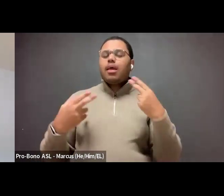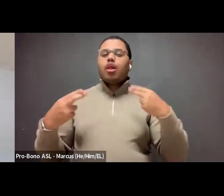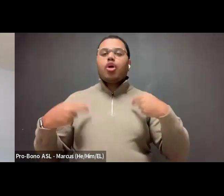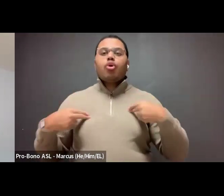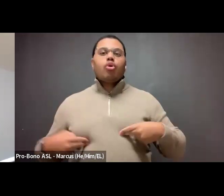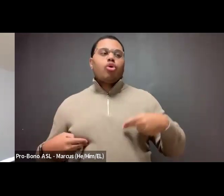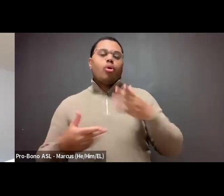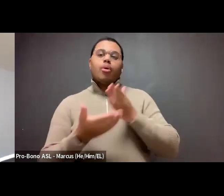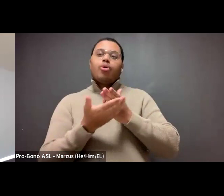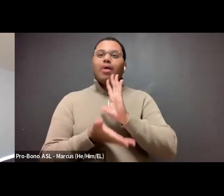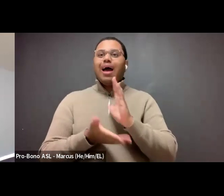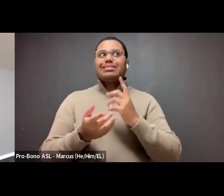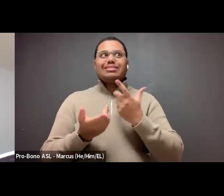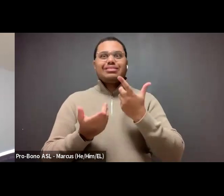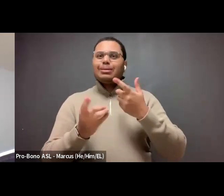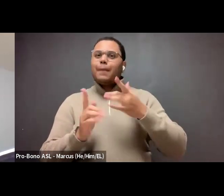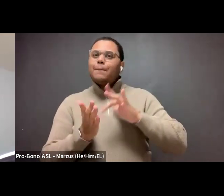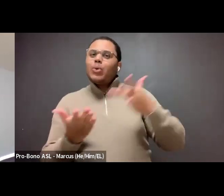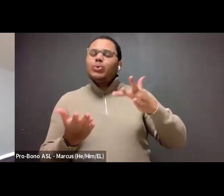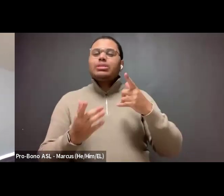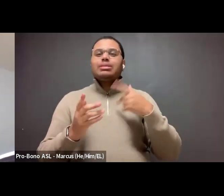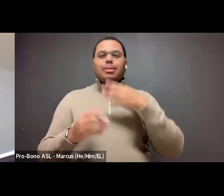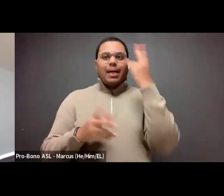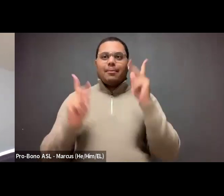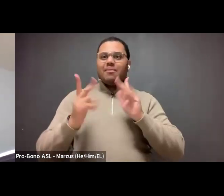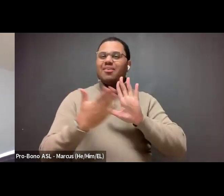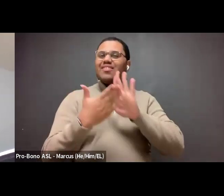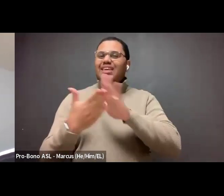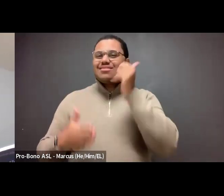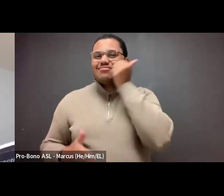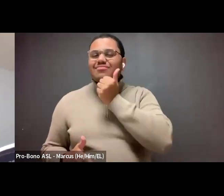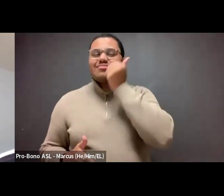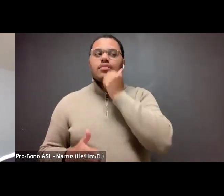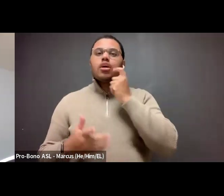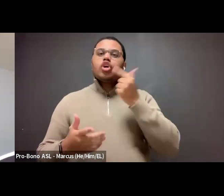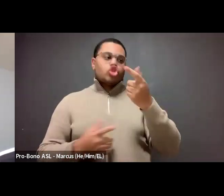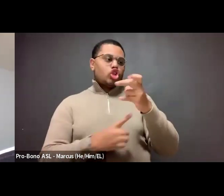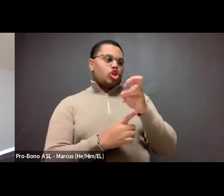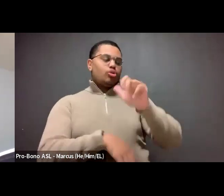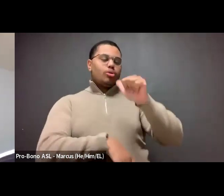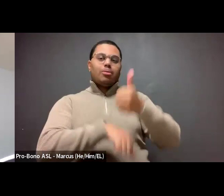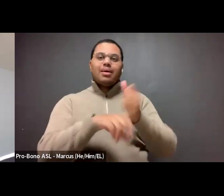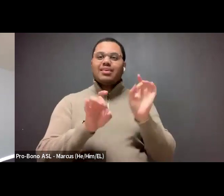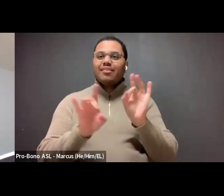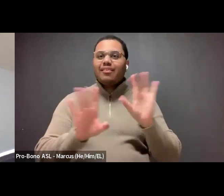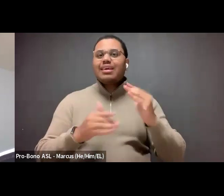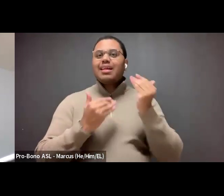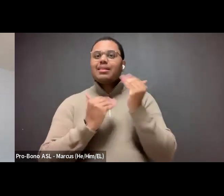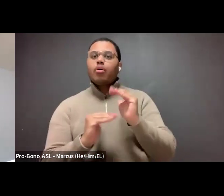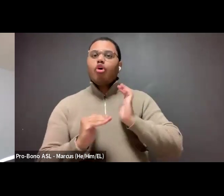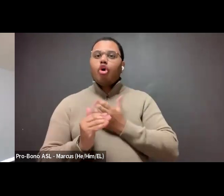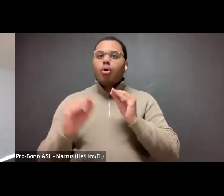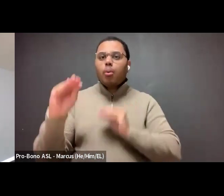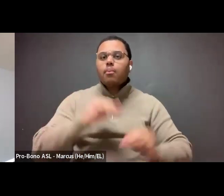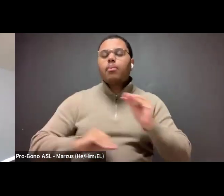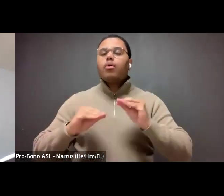Black people face on a daily basis, including gender-based violence and limitations on our mobility,